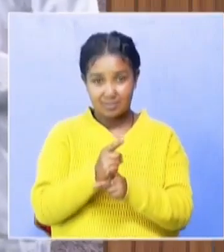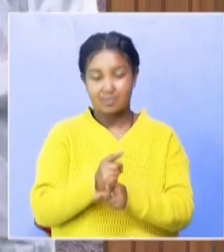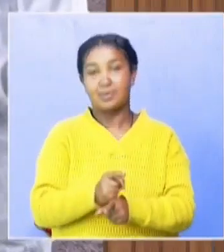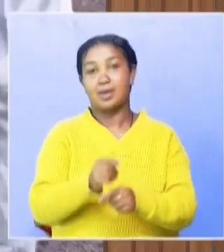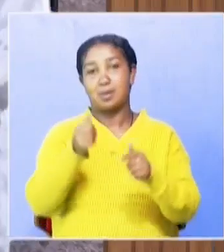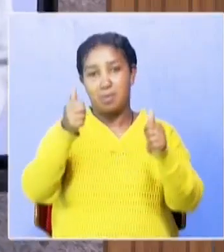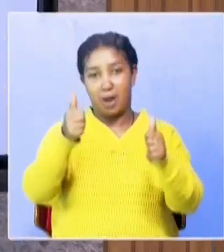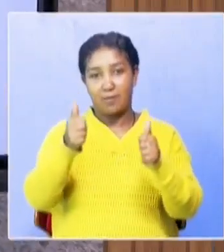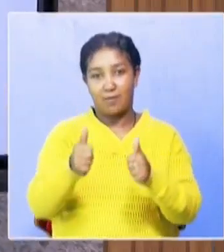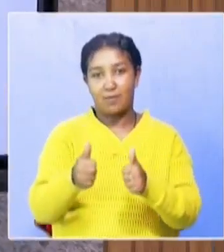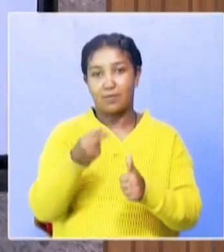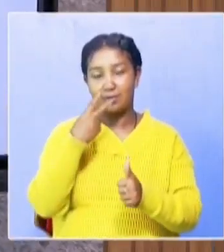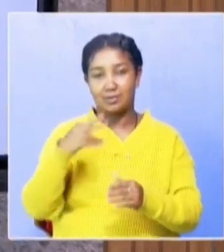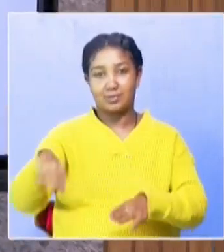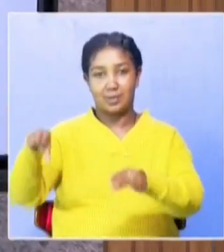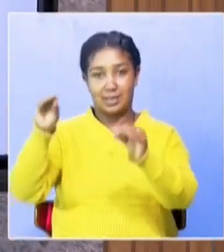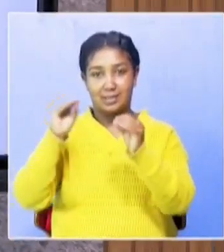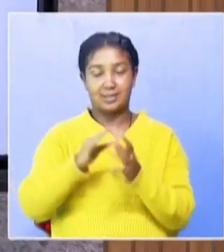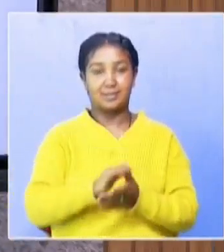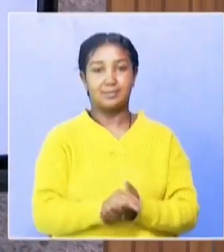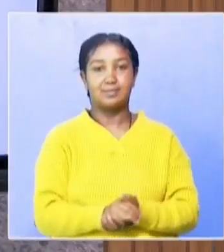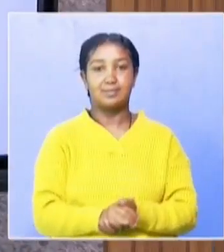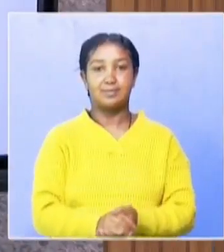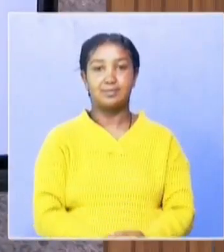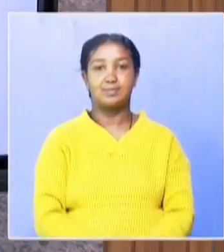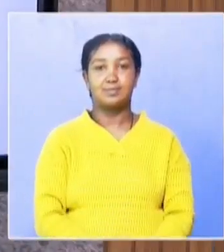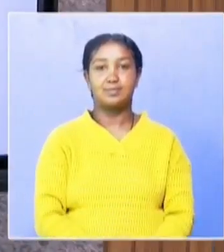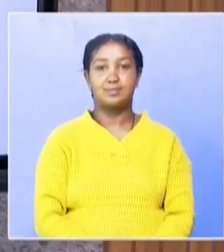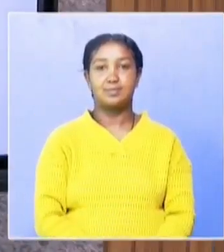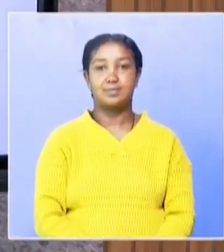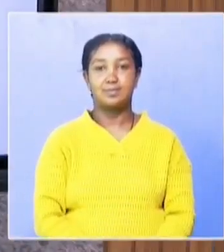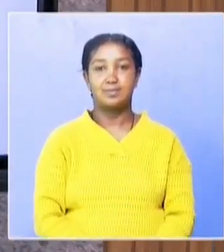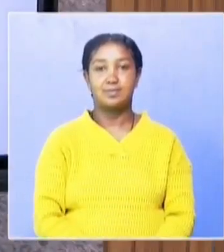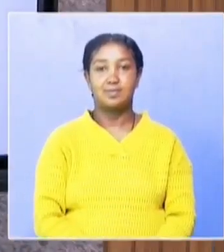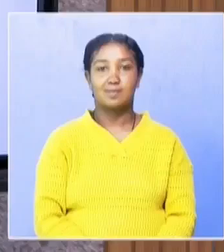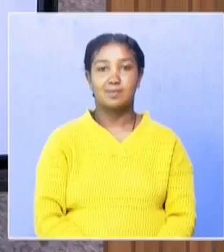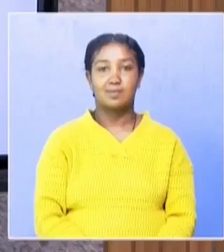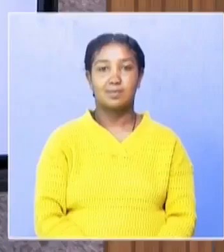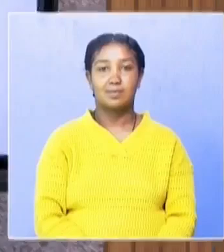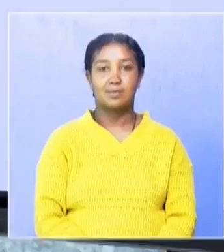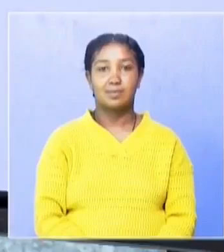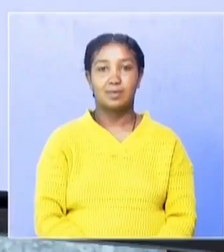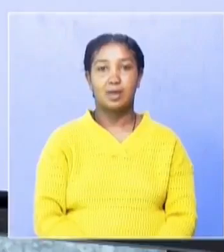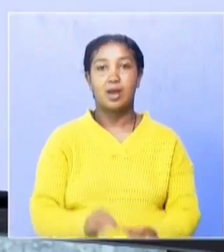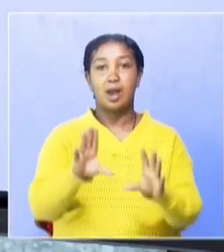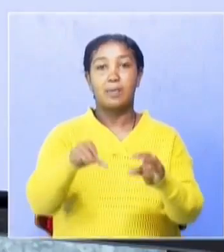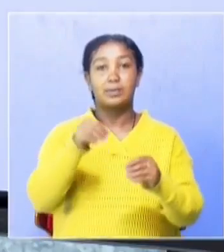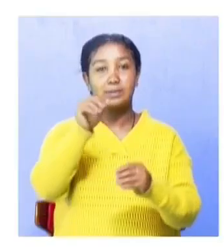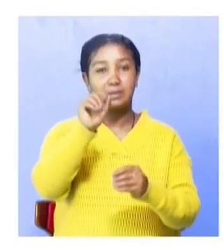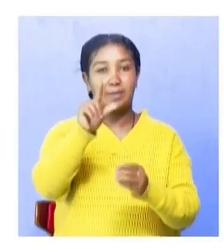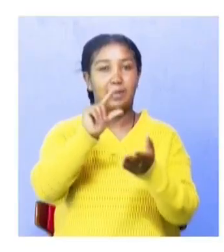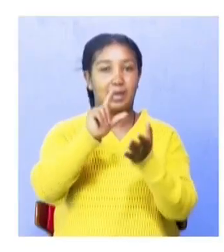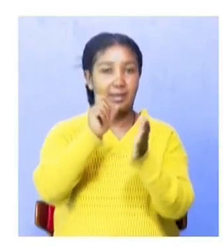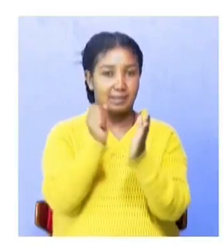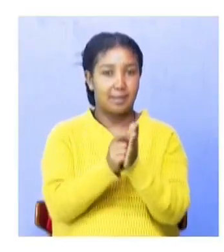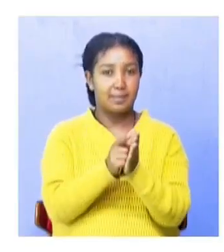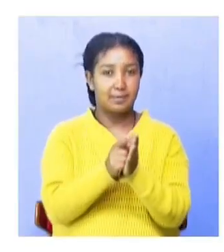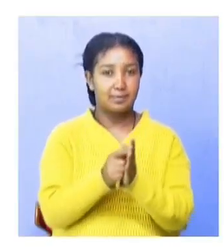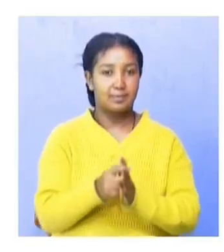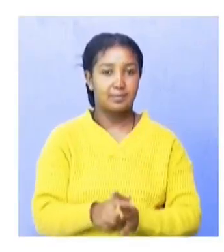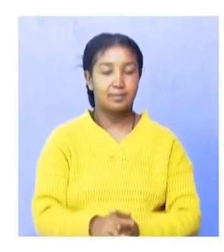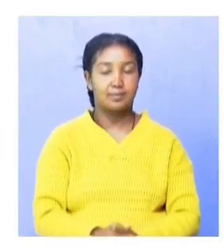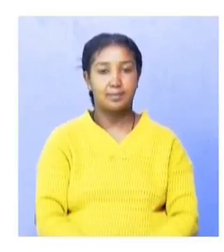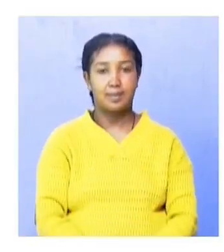Bravo. Come on, students here. Okay. Let me give you some examples of